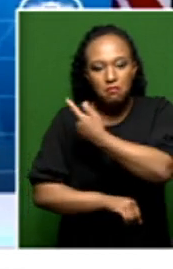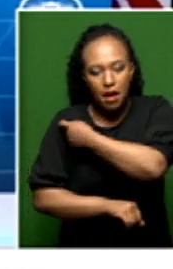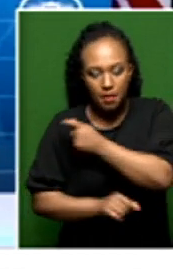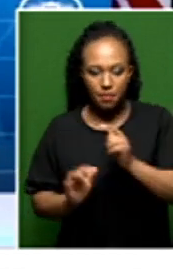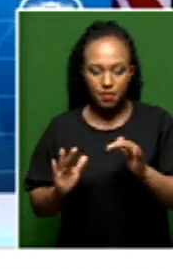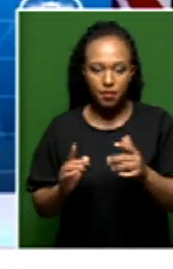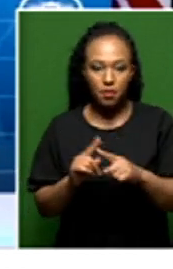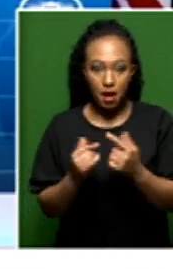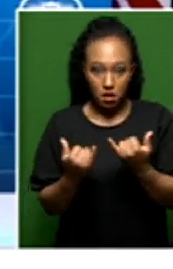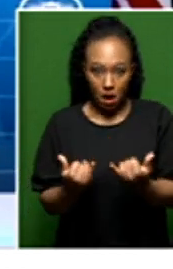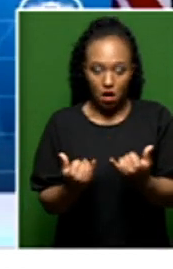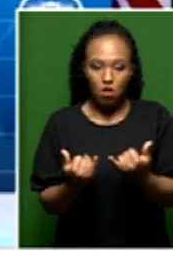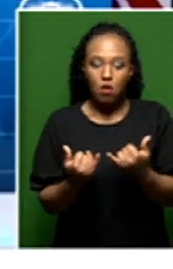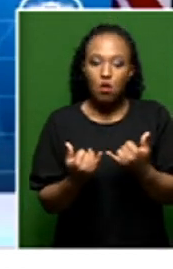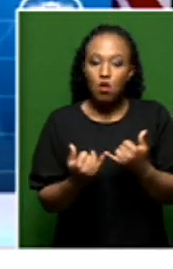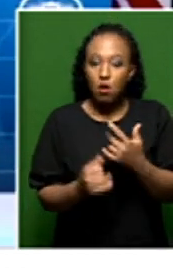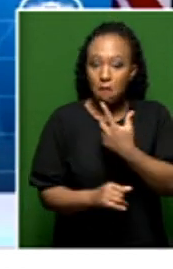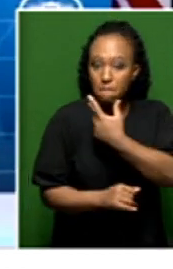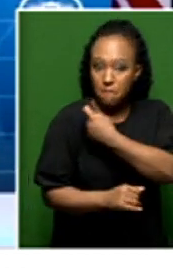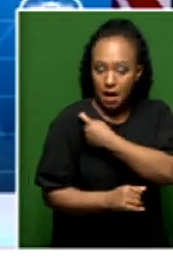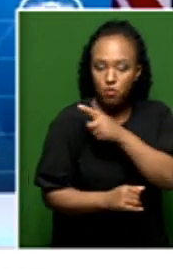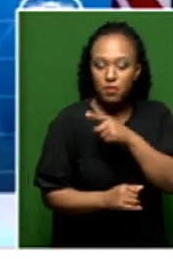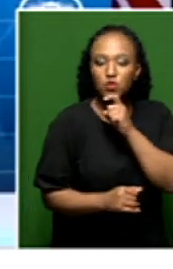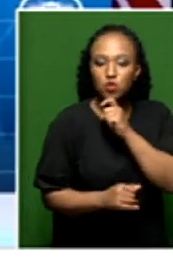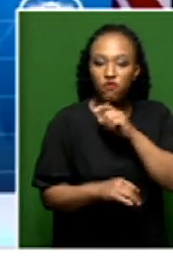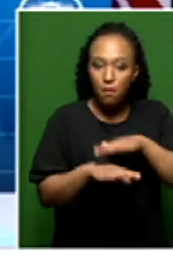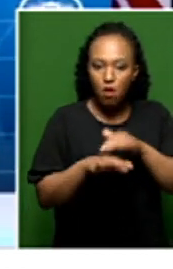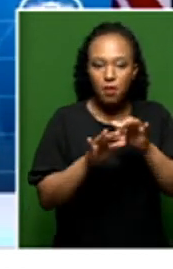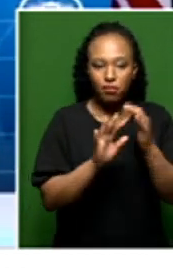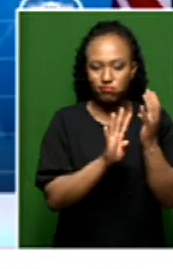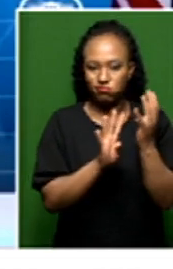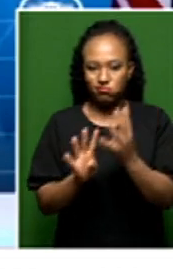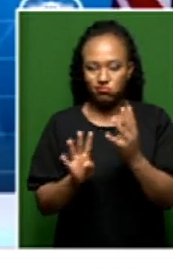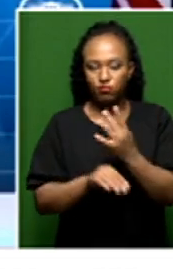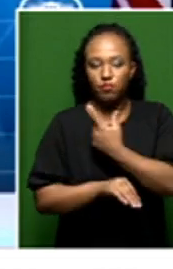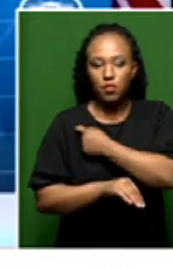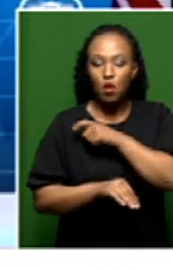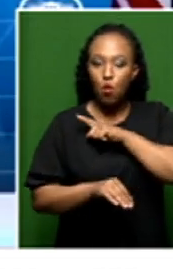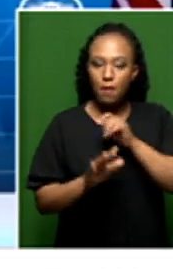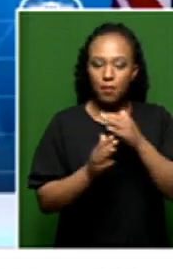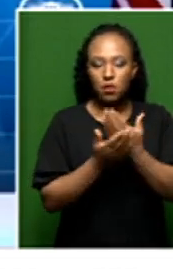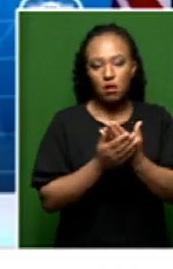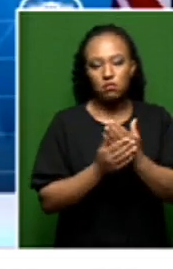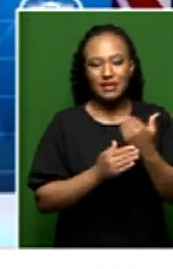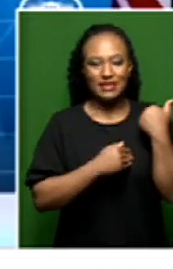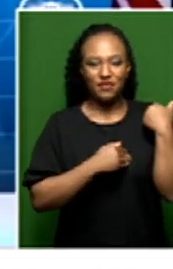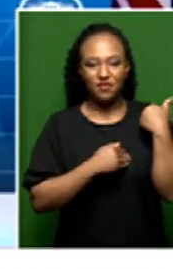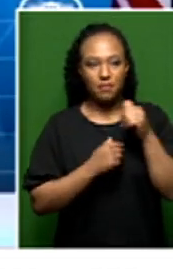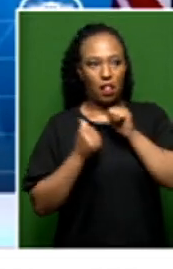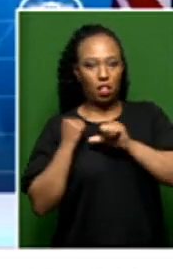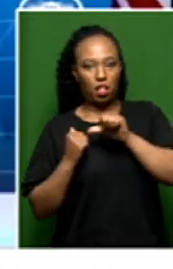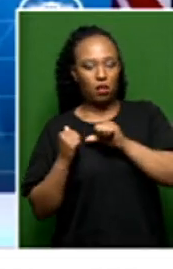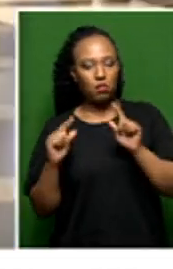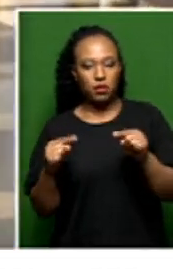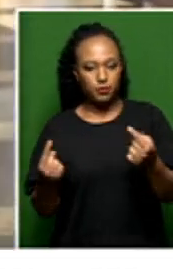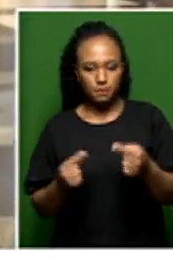need to use the tools we have and get more people vaccinated to keep people safe without going backwards in any way,